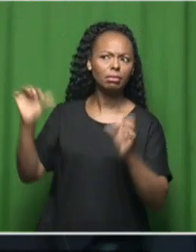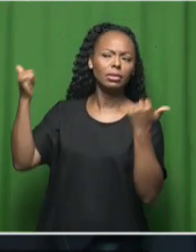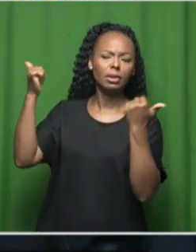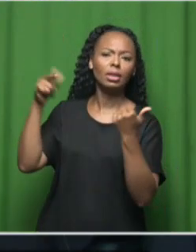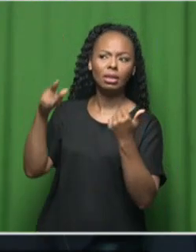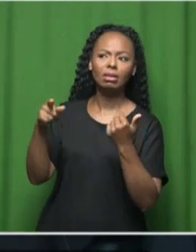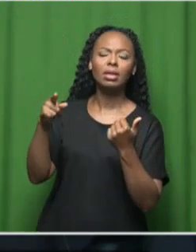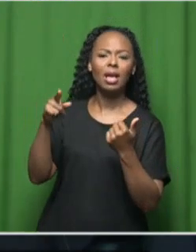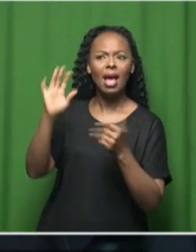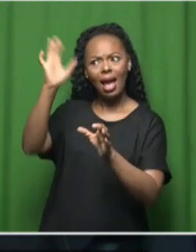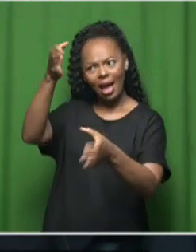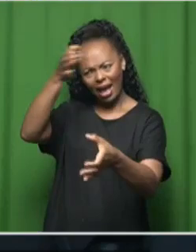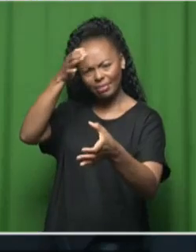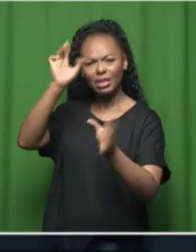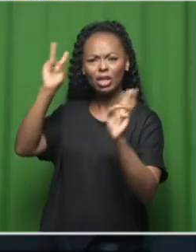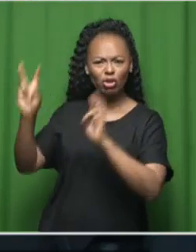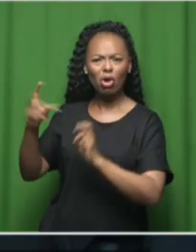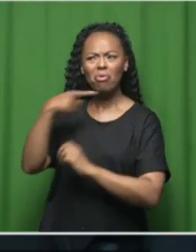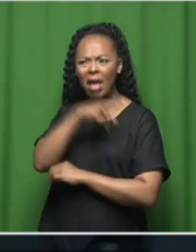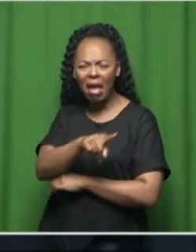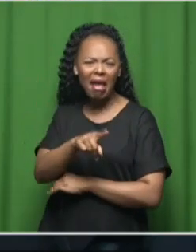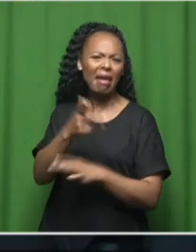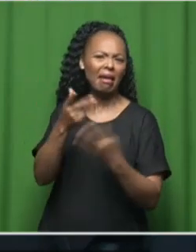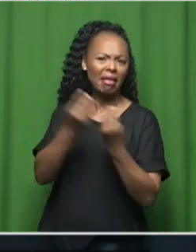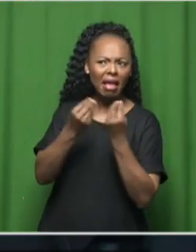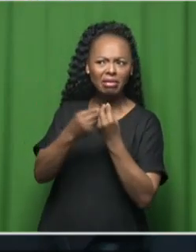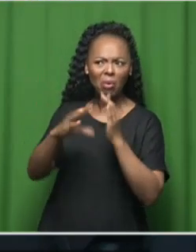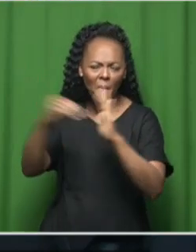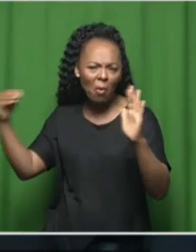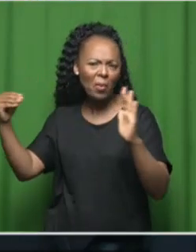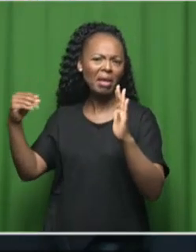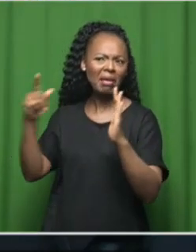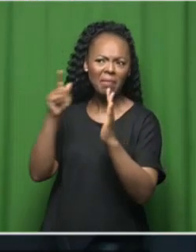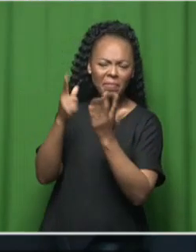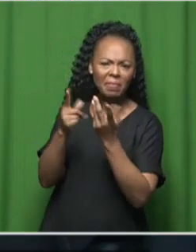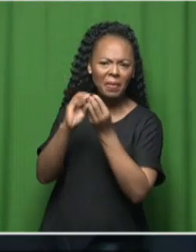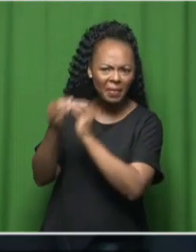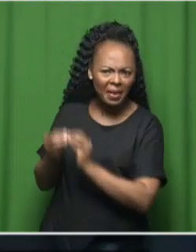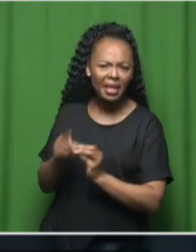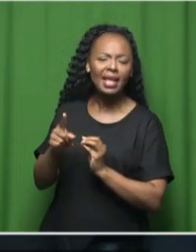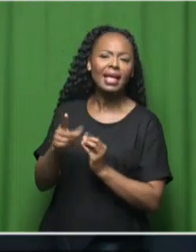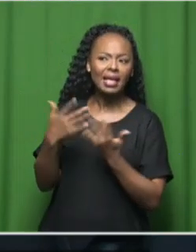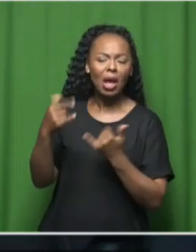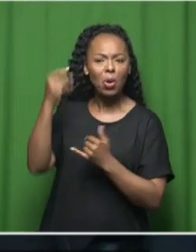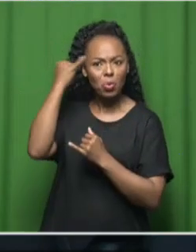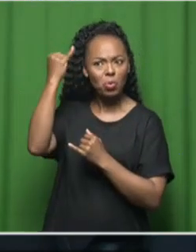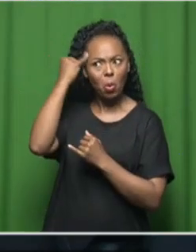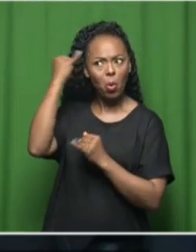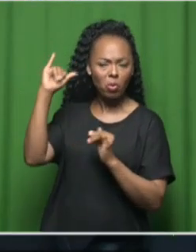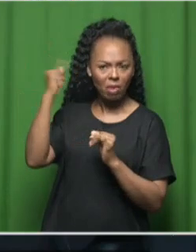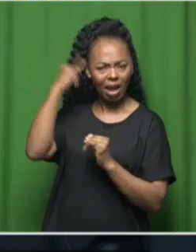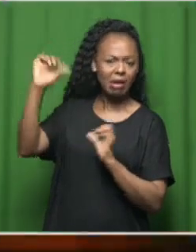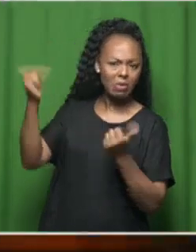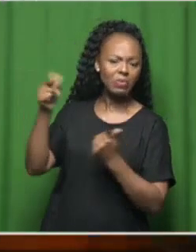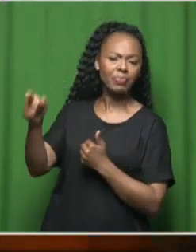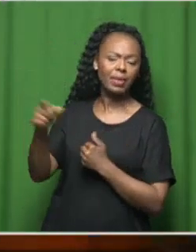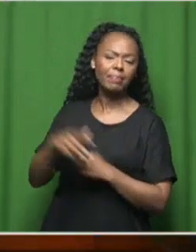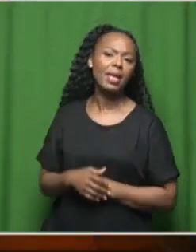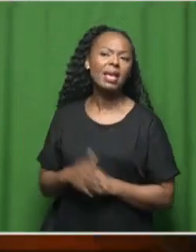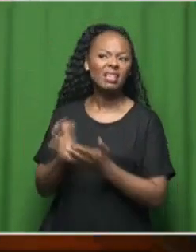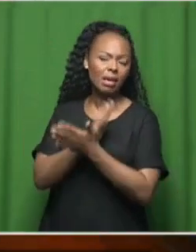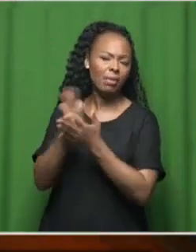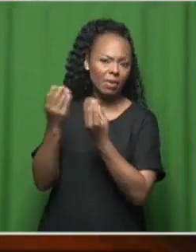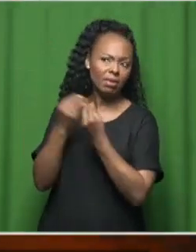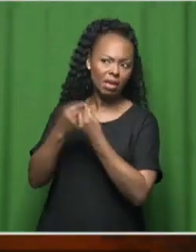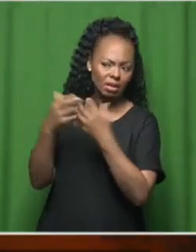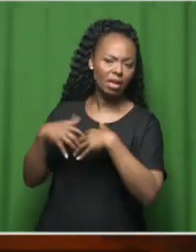expert. She is on our side to obviously amend some of the trademark loopholes that we've established. So we're also